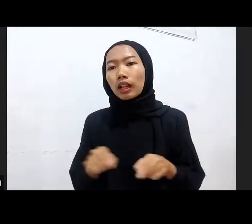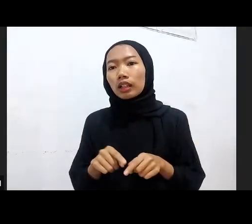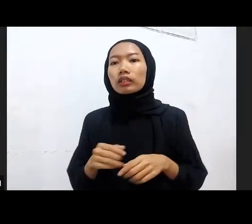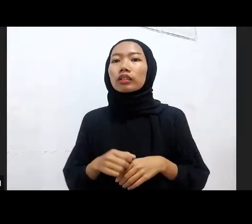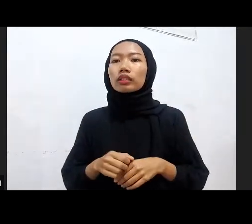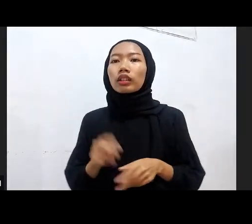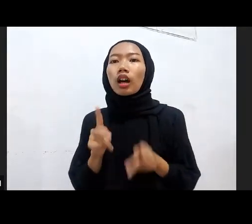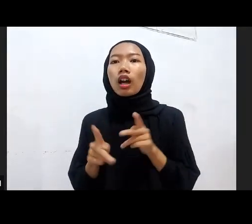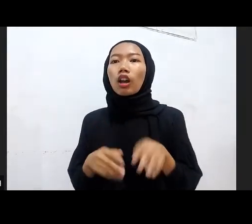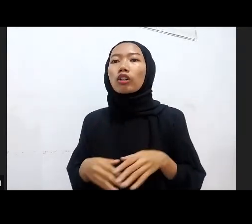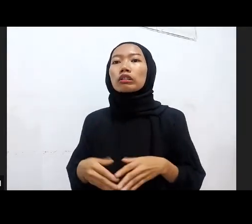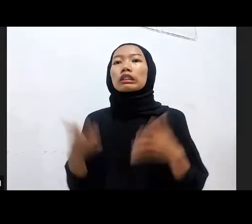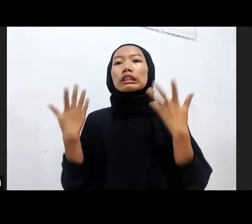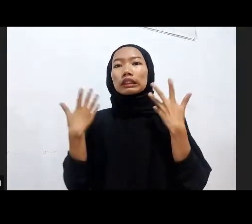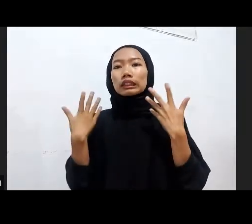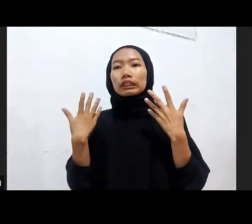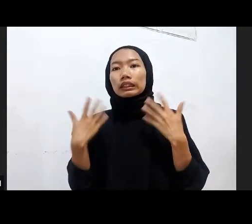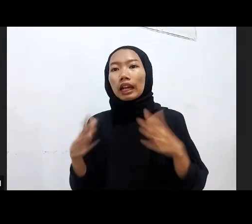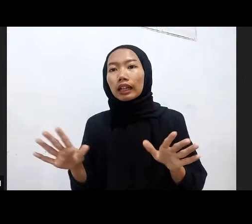some information.